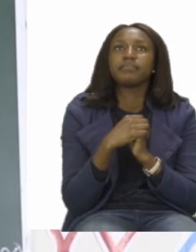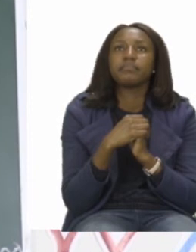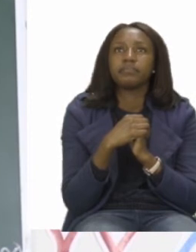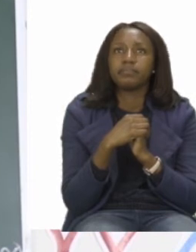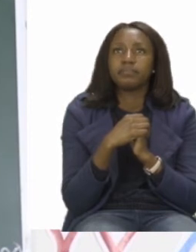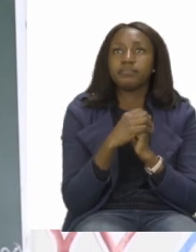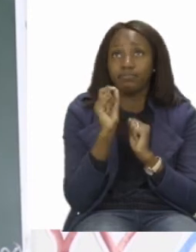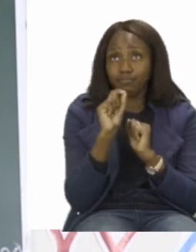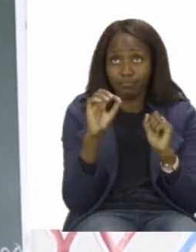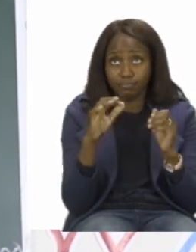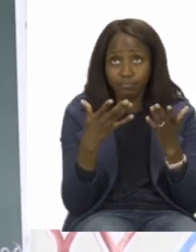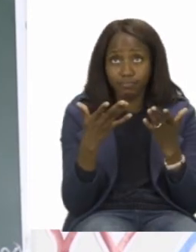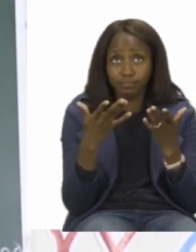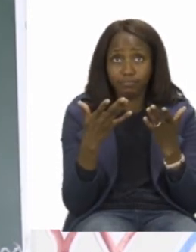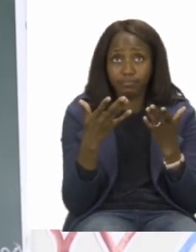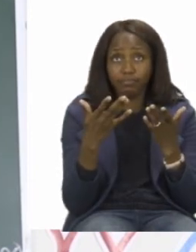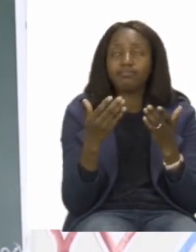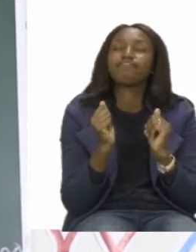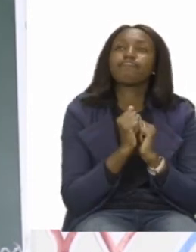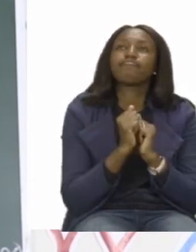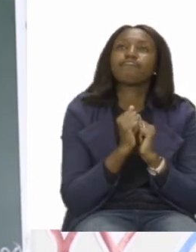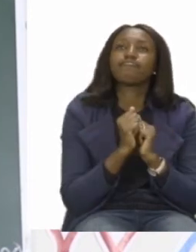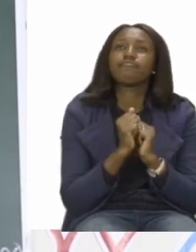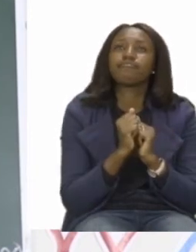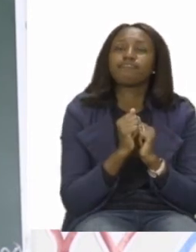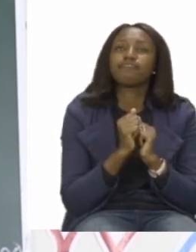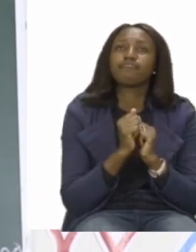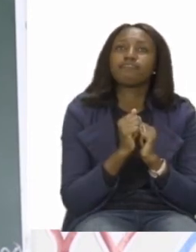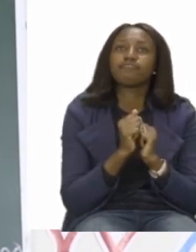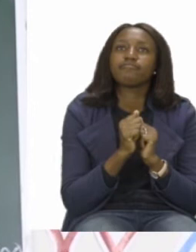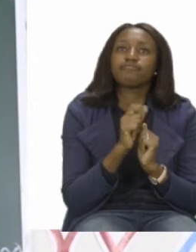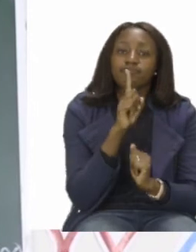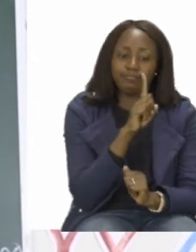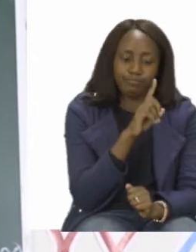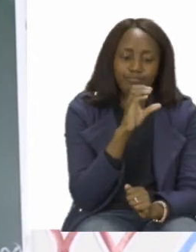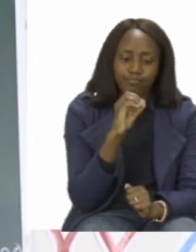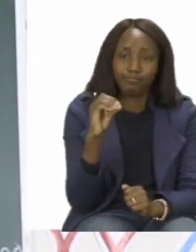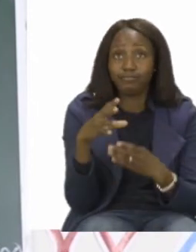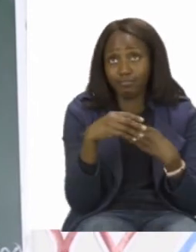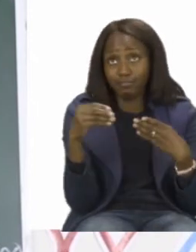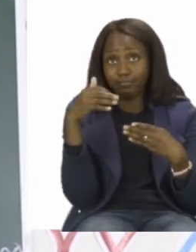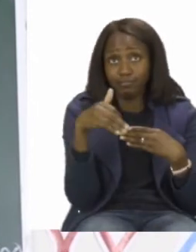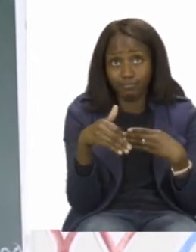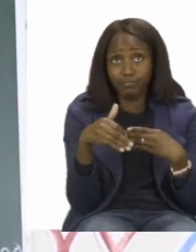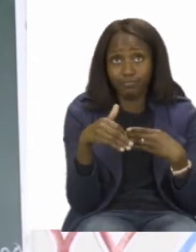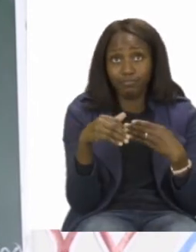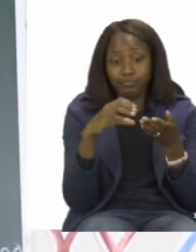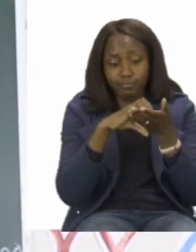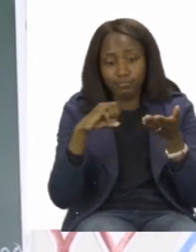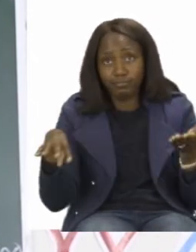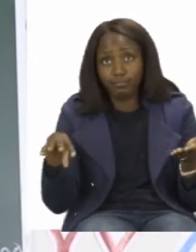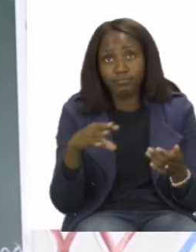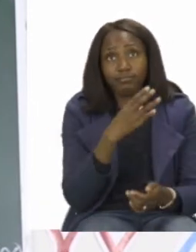we have to do some subtraction. So we take the $100 and we